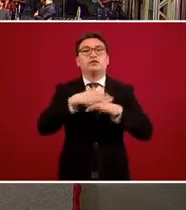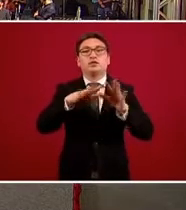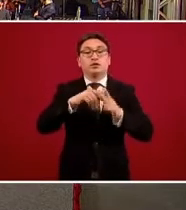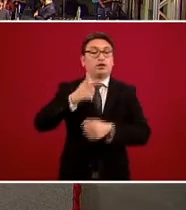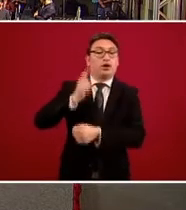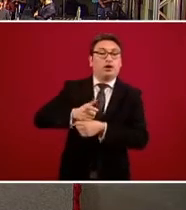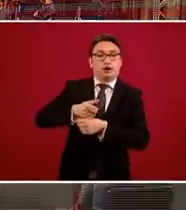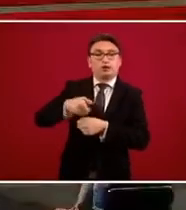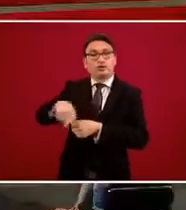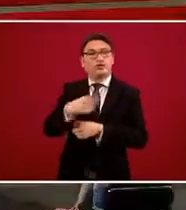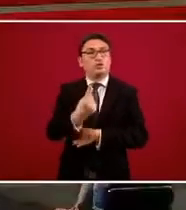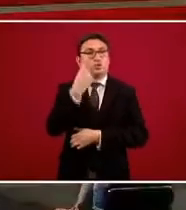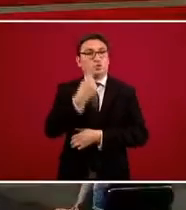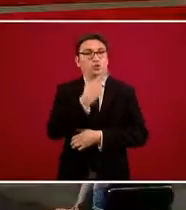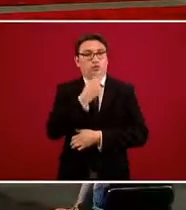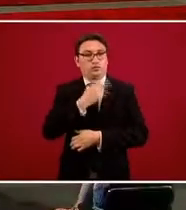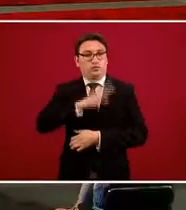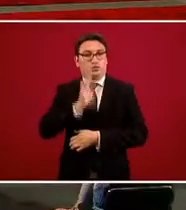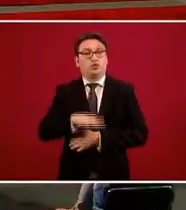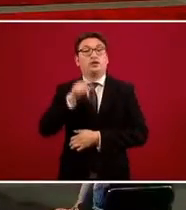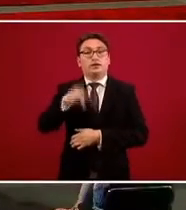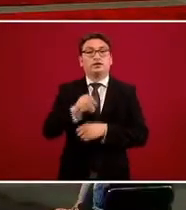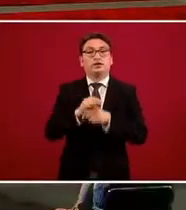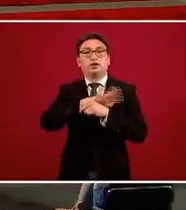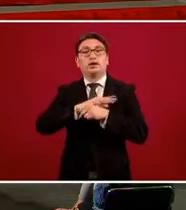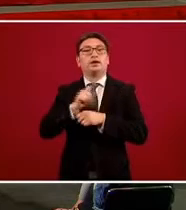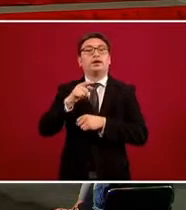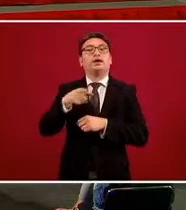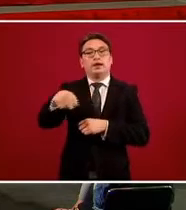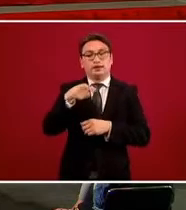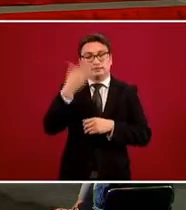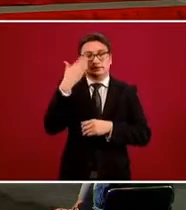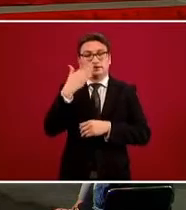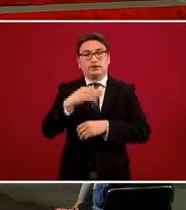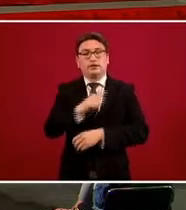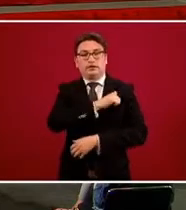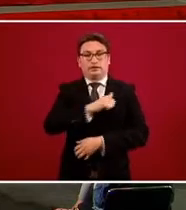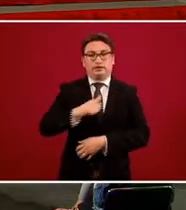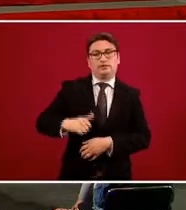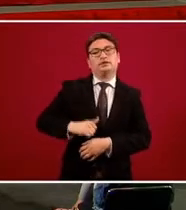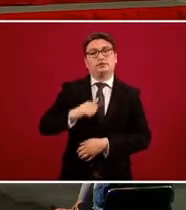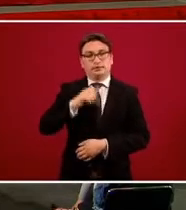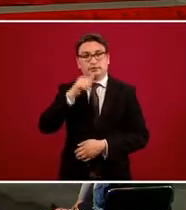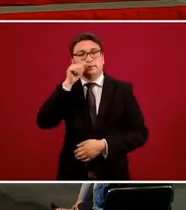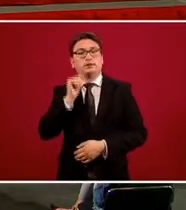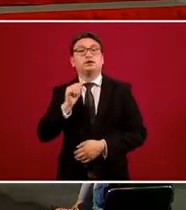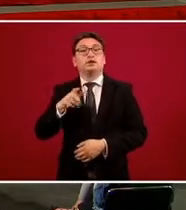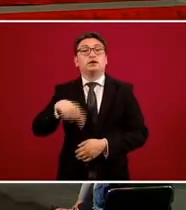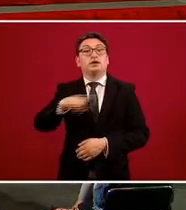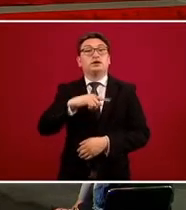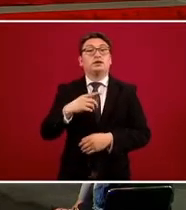Yesterday, we had a report of a person who died from COVID in